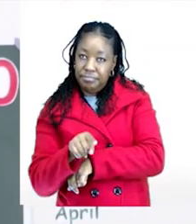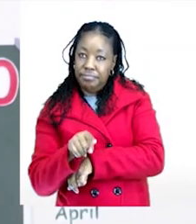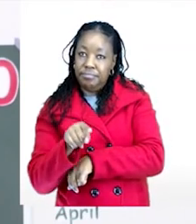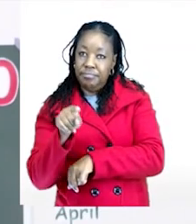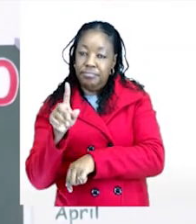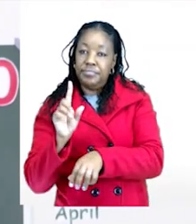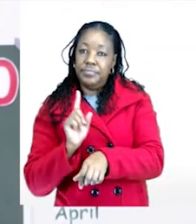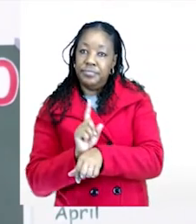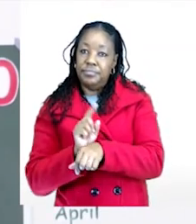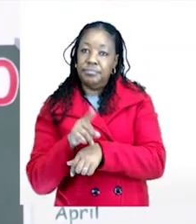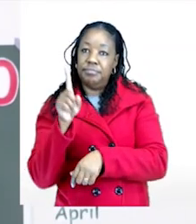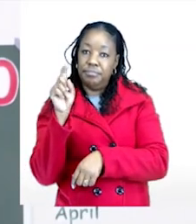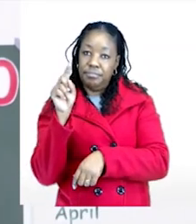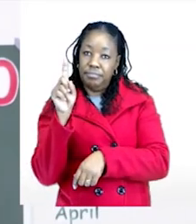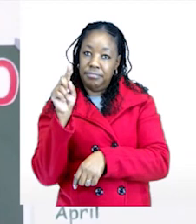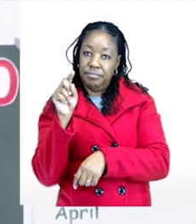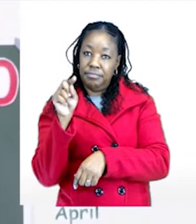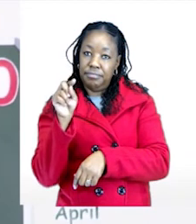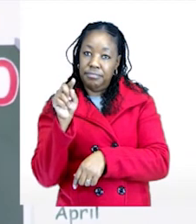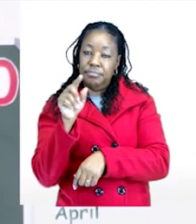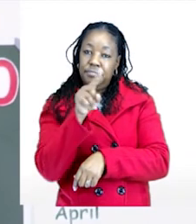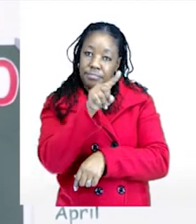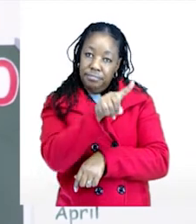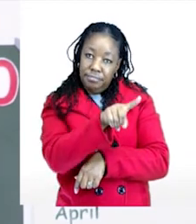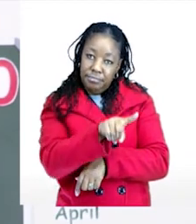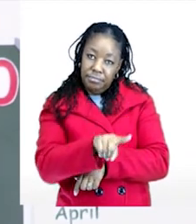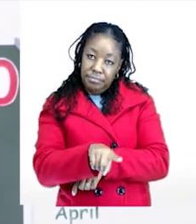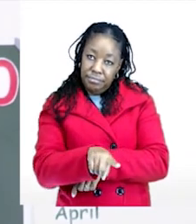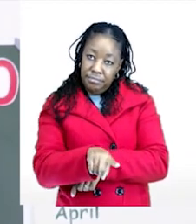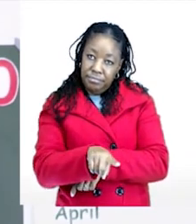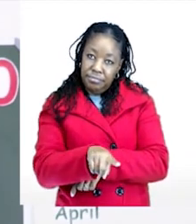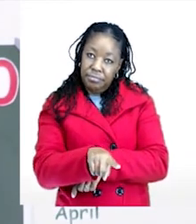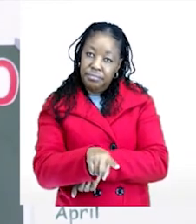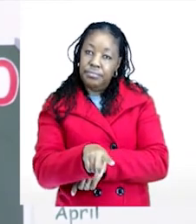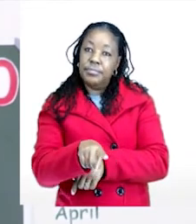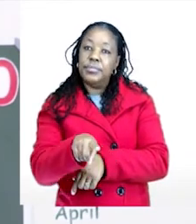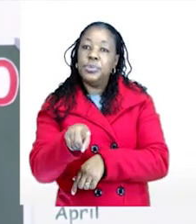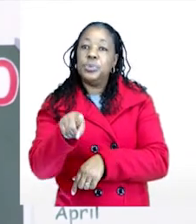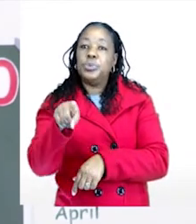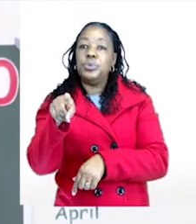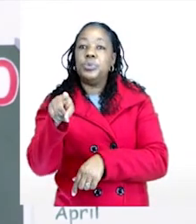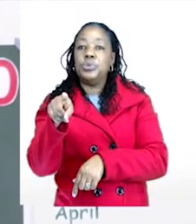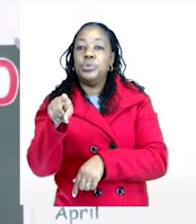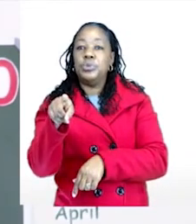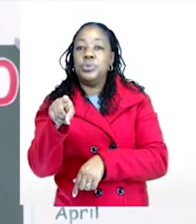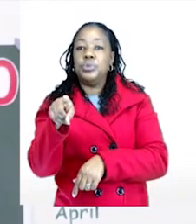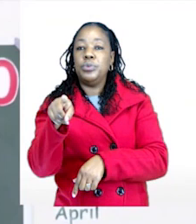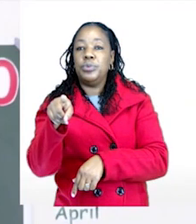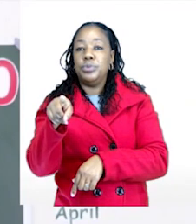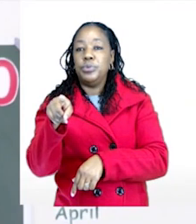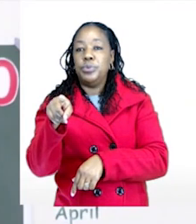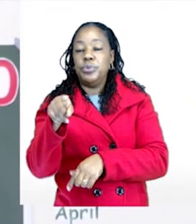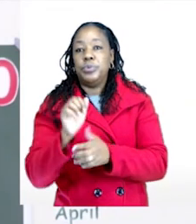our finger. From this one, we go to the one in the middle, right at the bottom, and we go